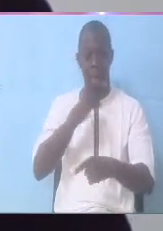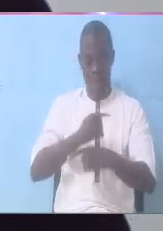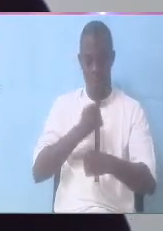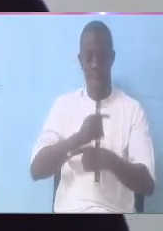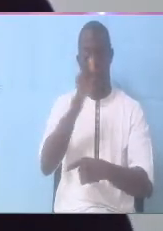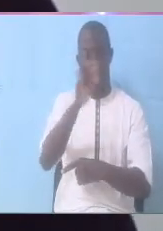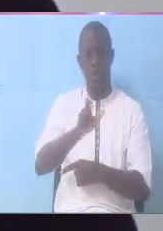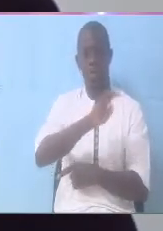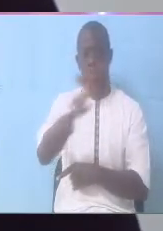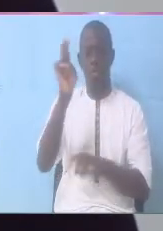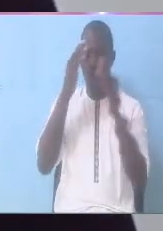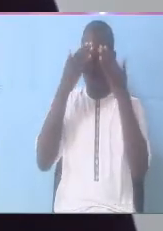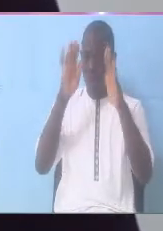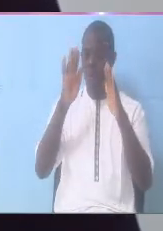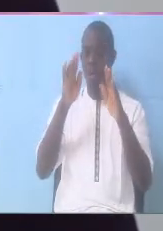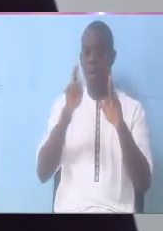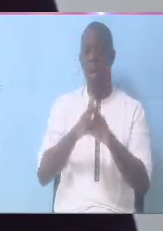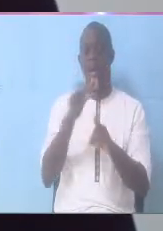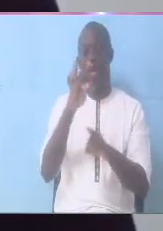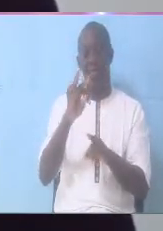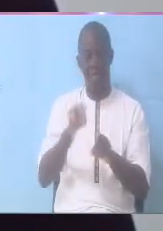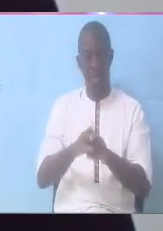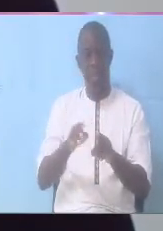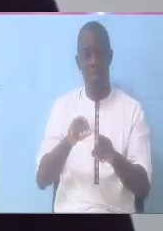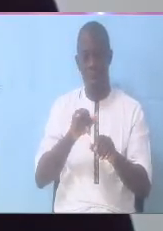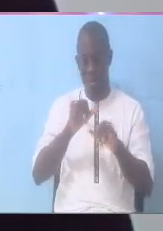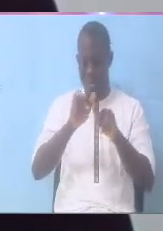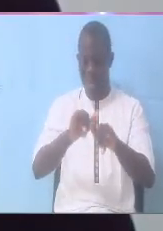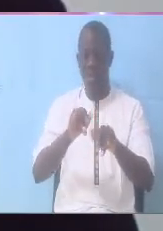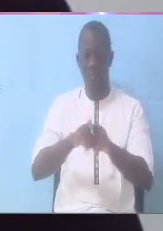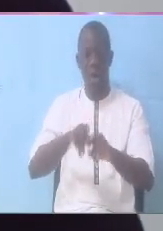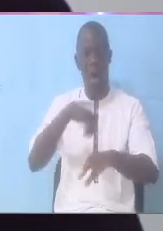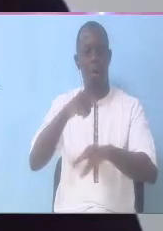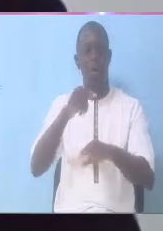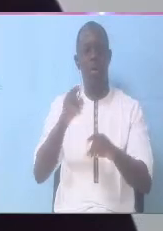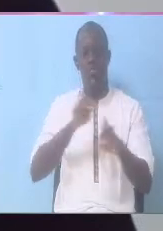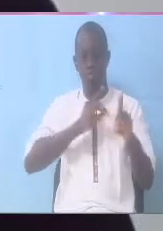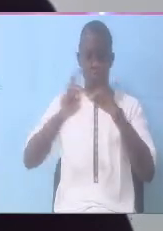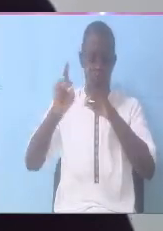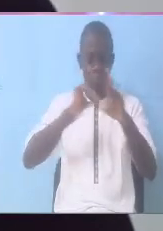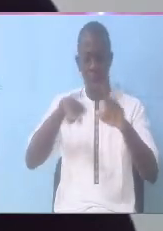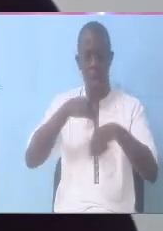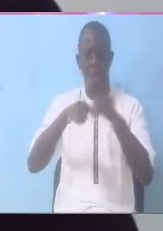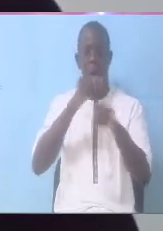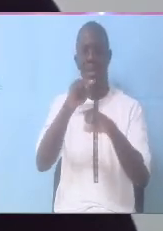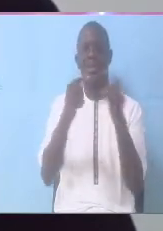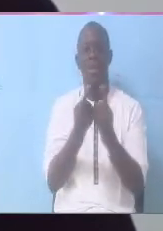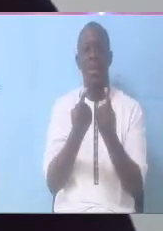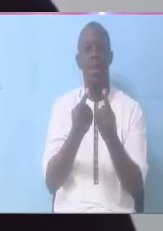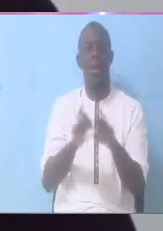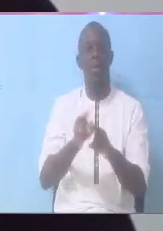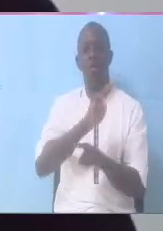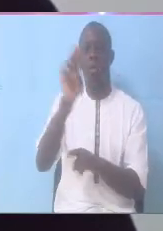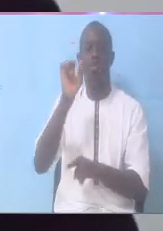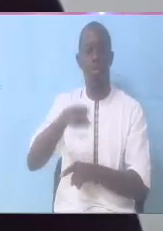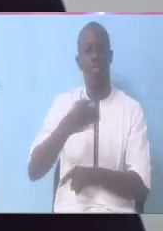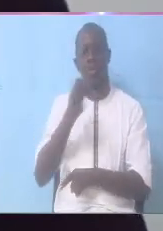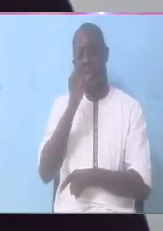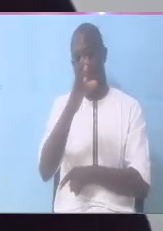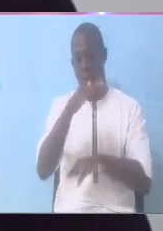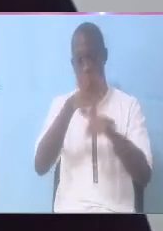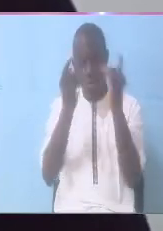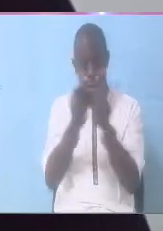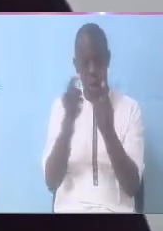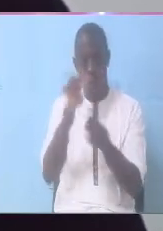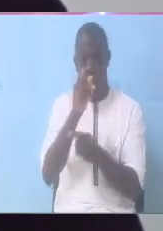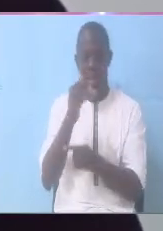what I'm trying to say. But it's like you want us to stay here for hours debating on this, and then I'm not going to say things that I have no idea about. I